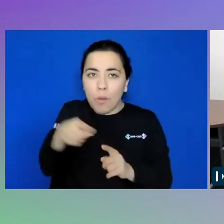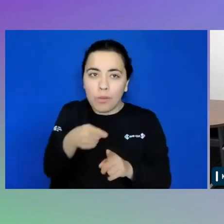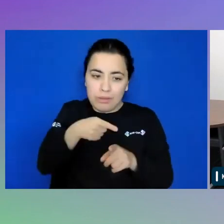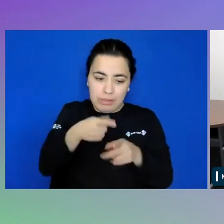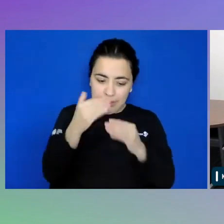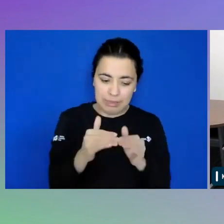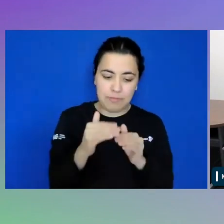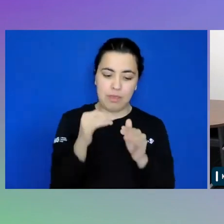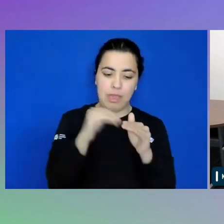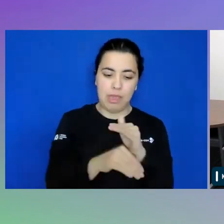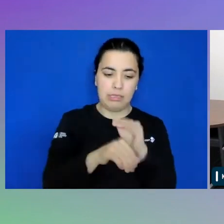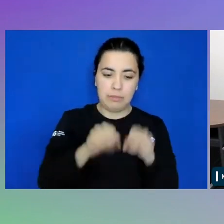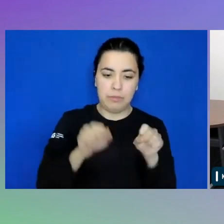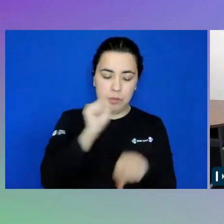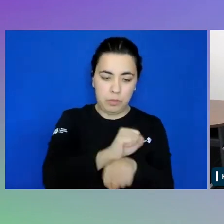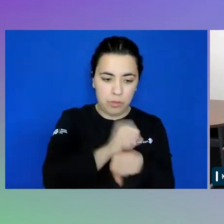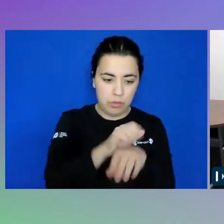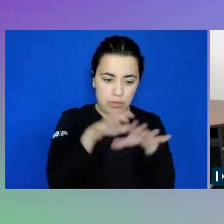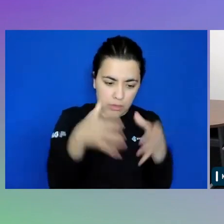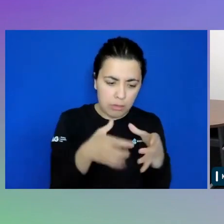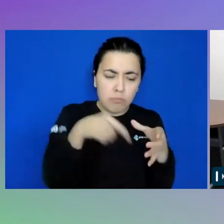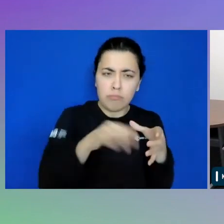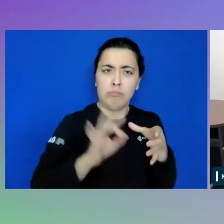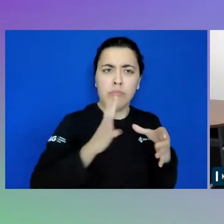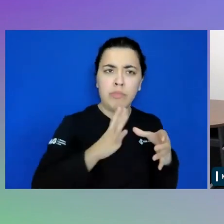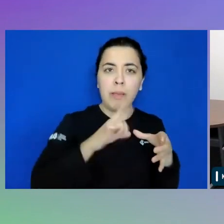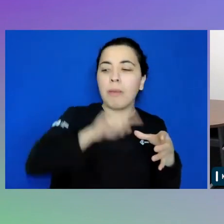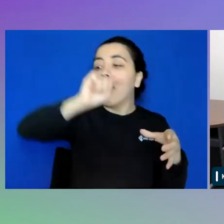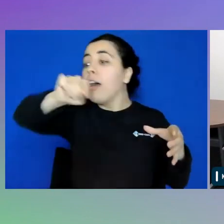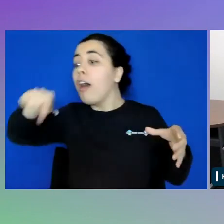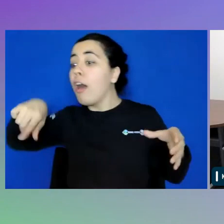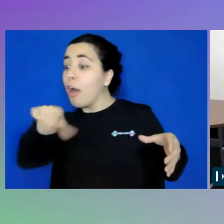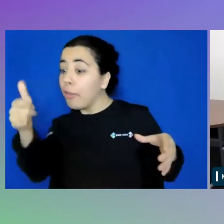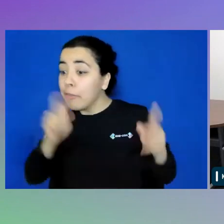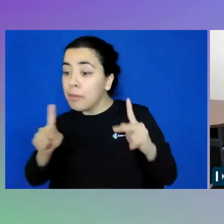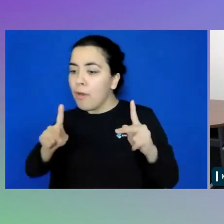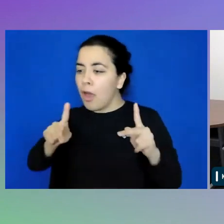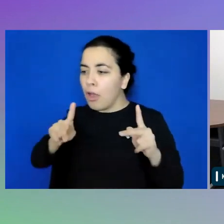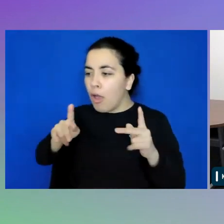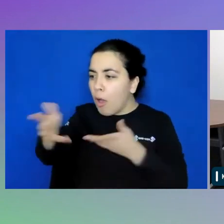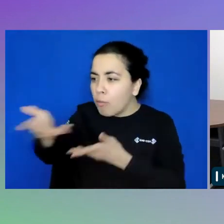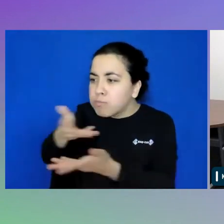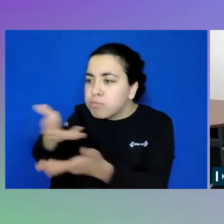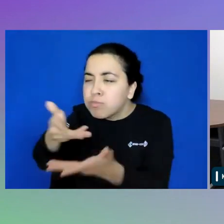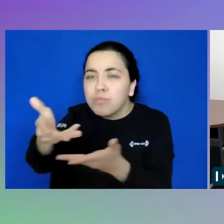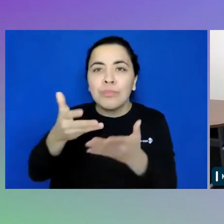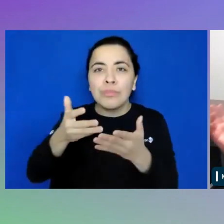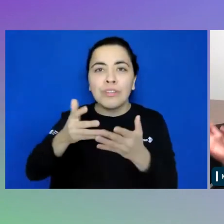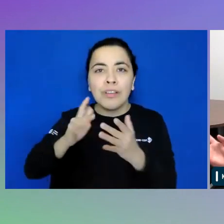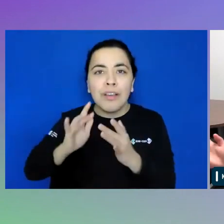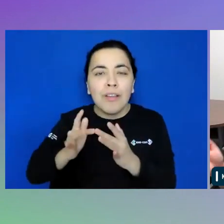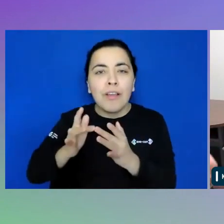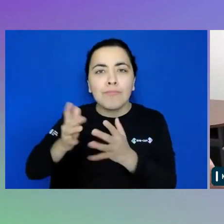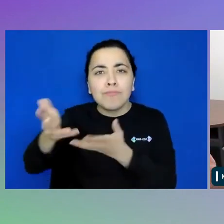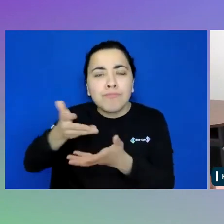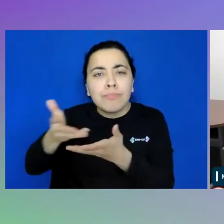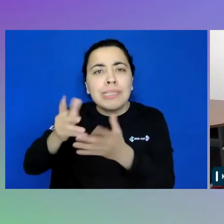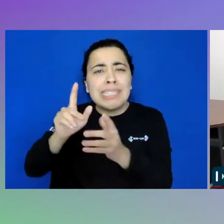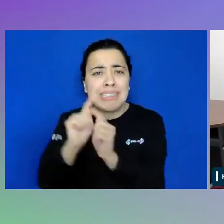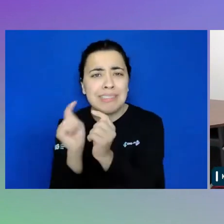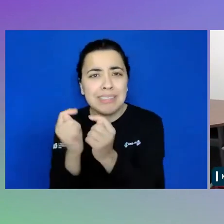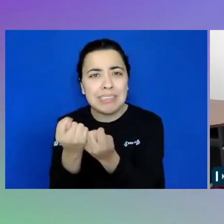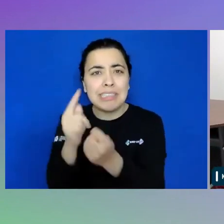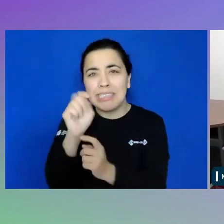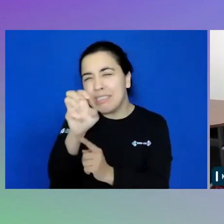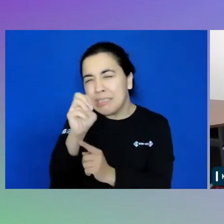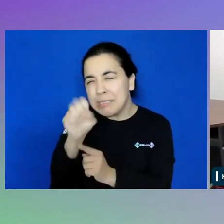accessibility work that I do has been a huge asset. And that's like people who I chat with on Teams, people who I do video calls